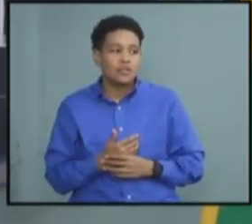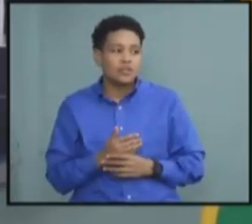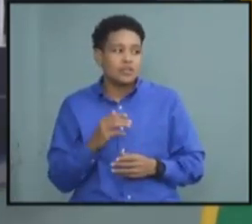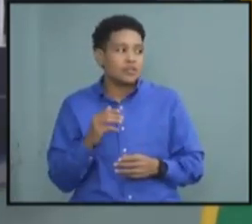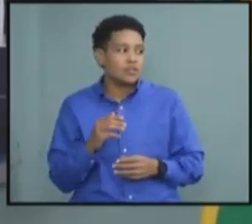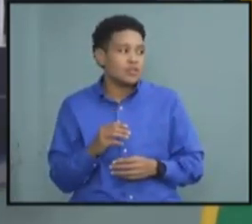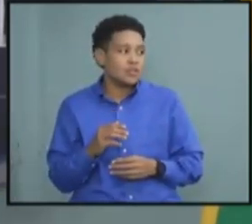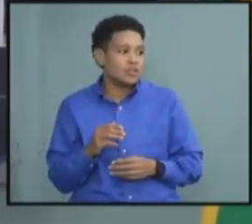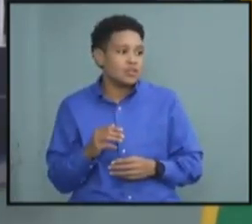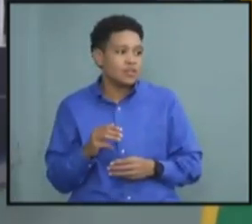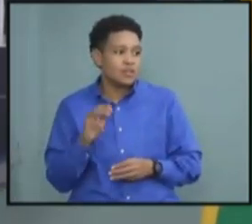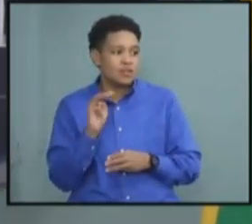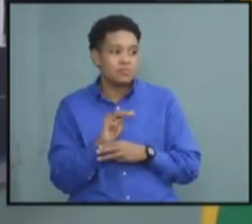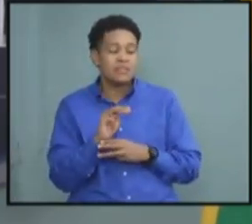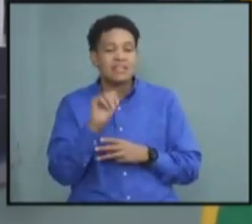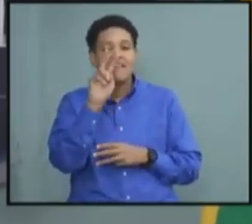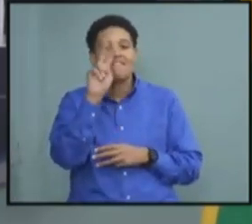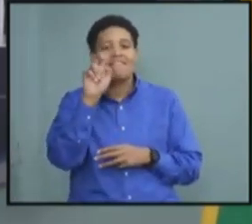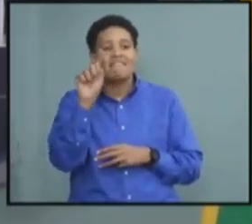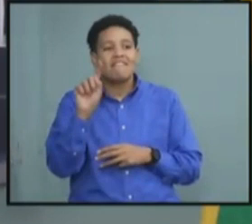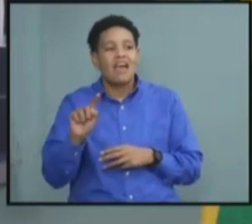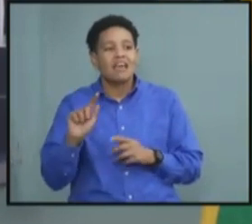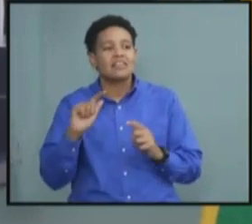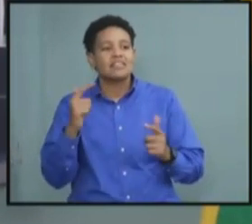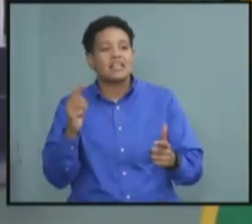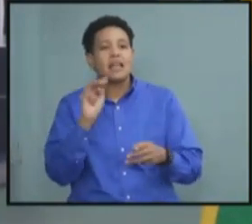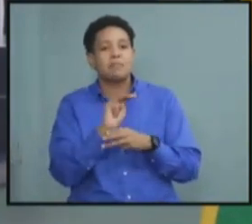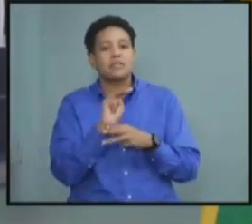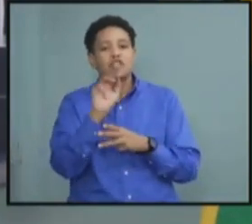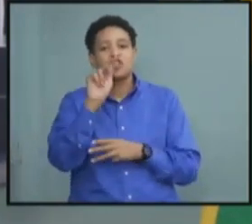Minister Vaz, and then Minister Tufton.